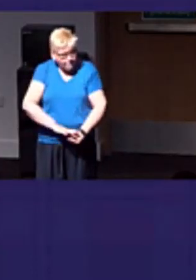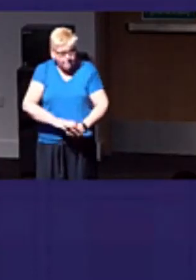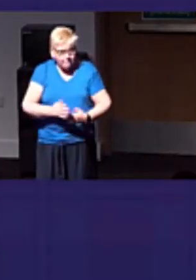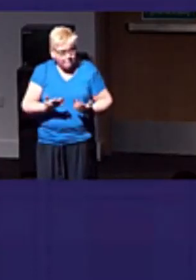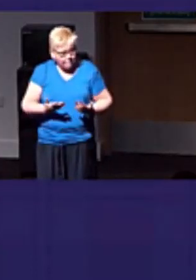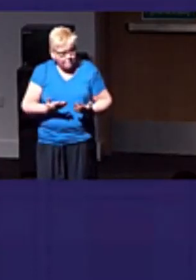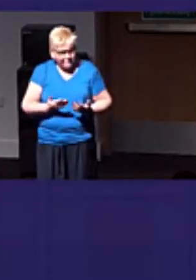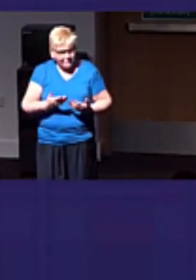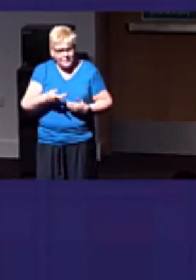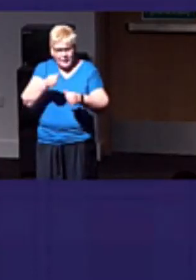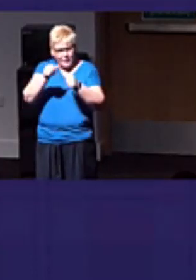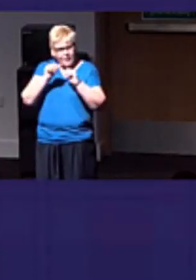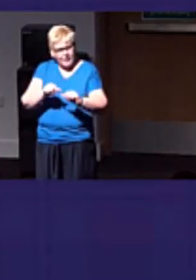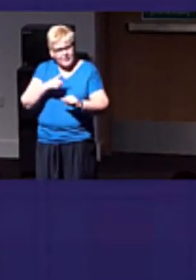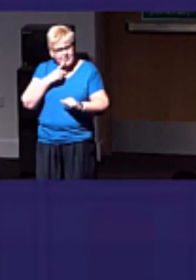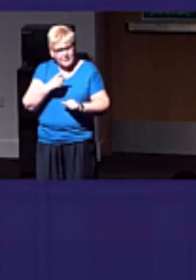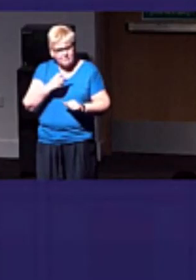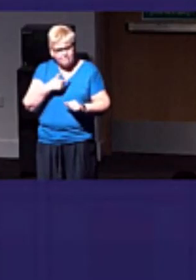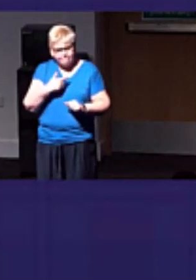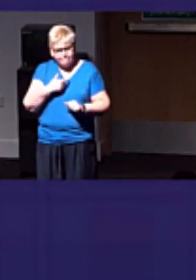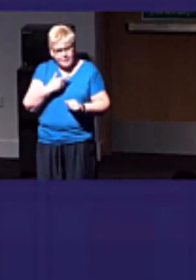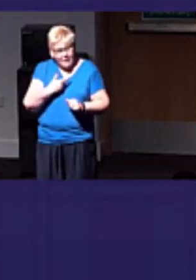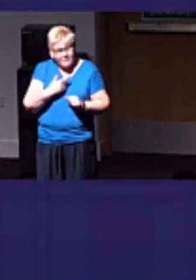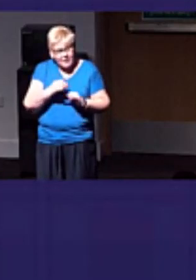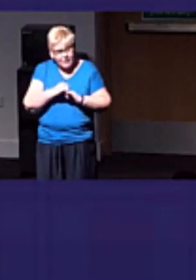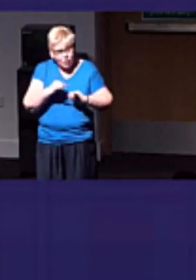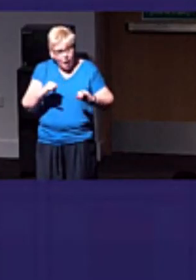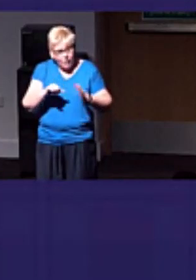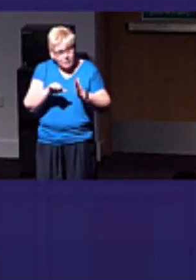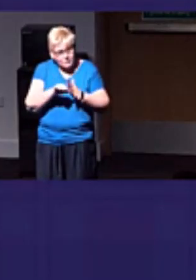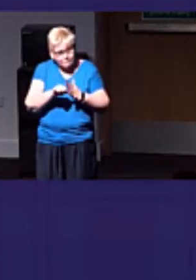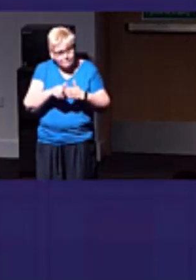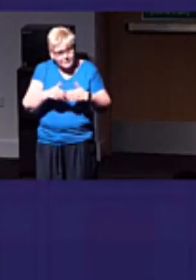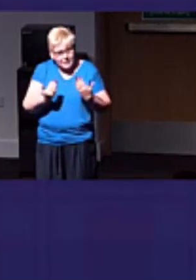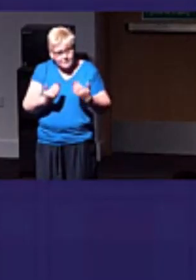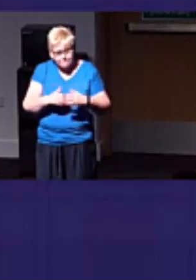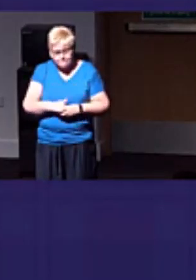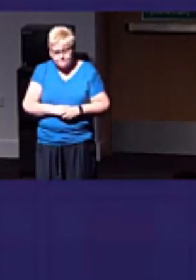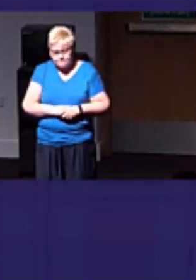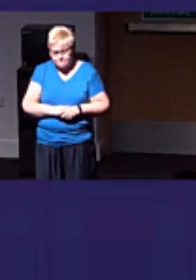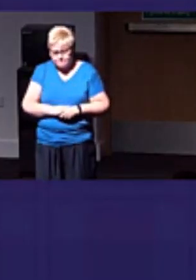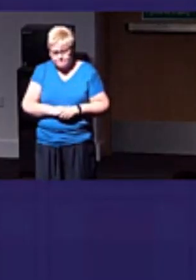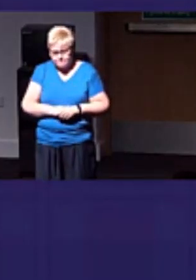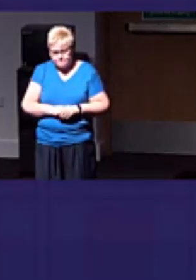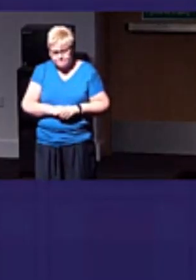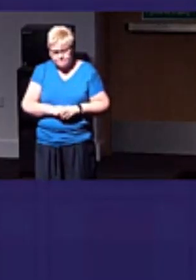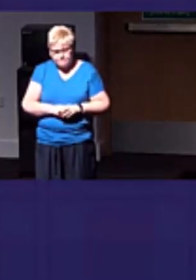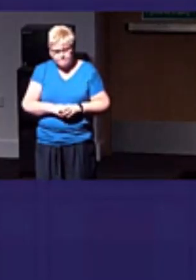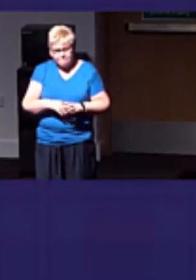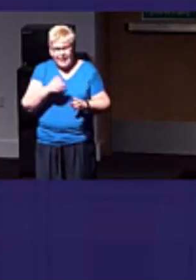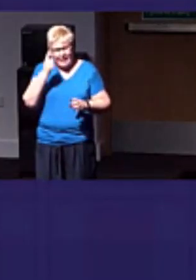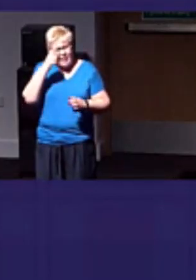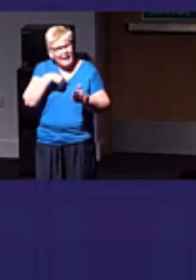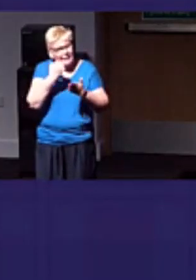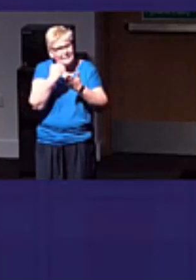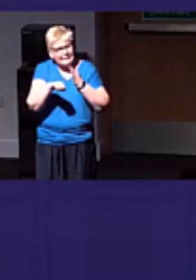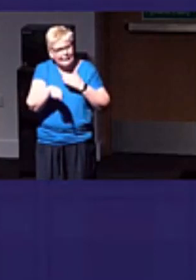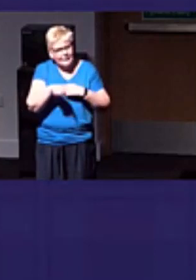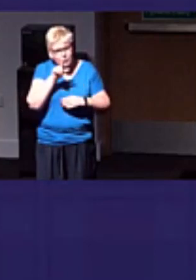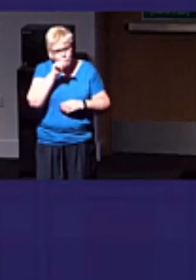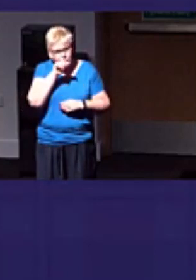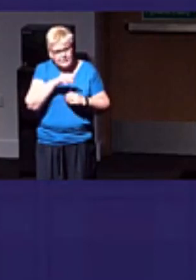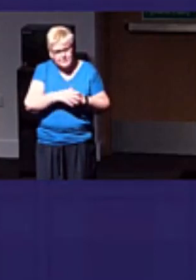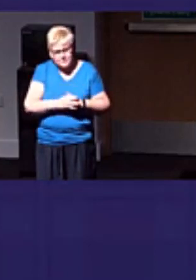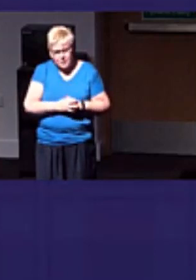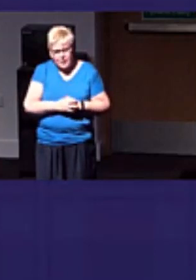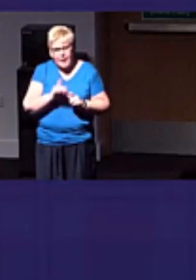And then he went on to say, I'm having a very, very hard day. I don't know what to do. I'll probably delete this tweet.